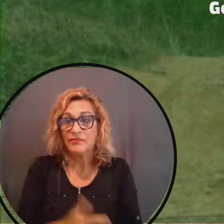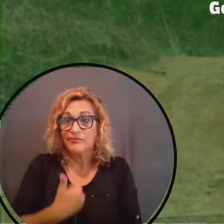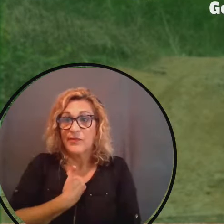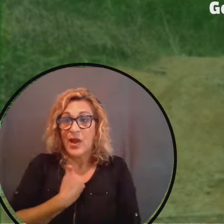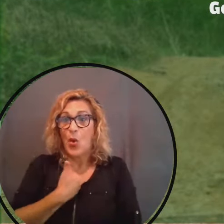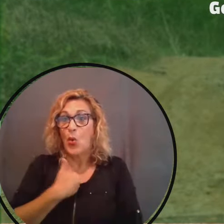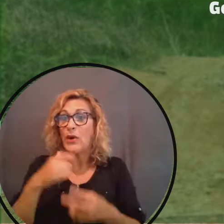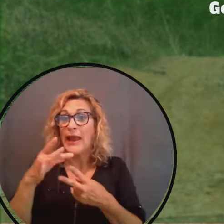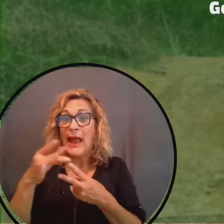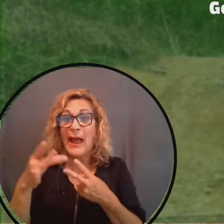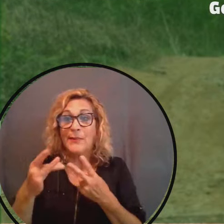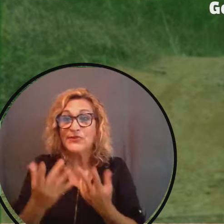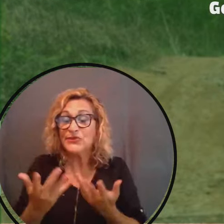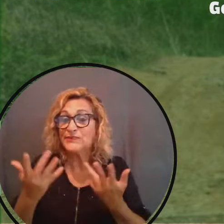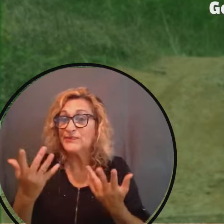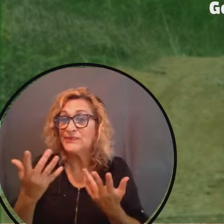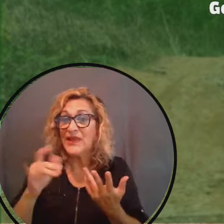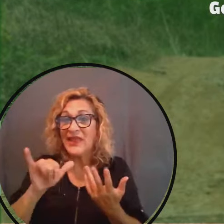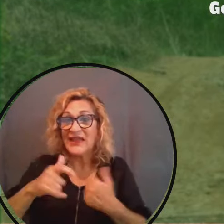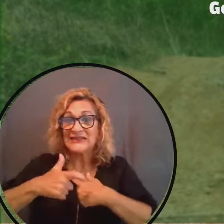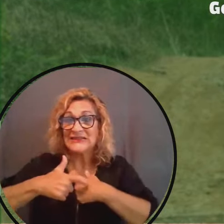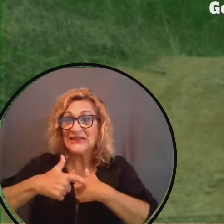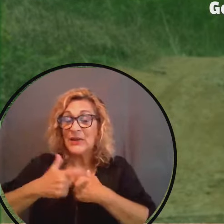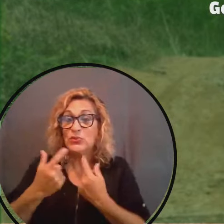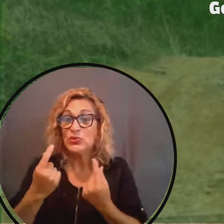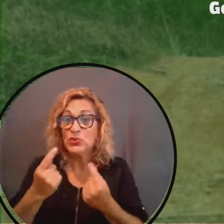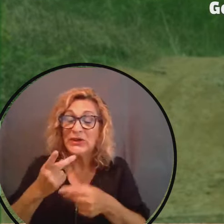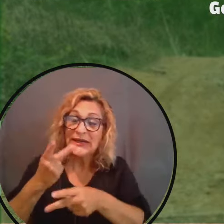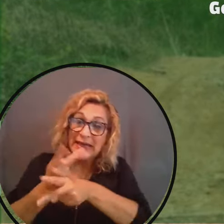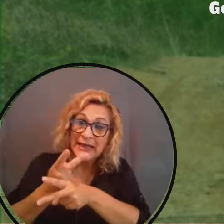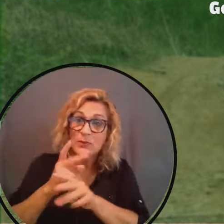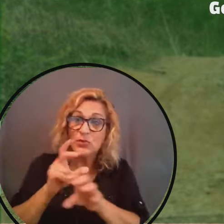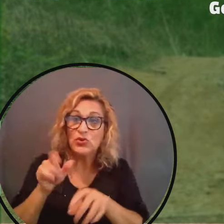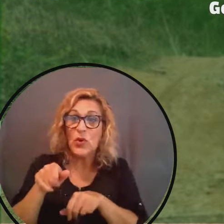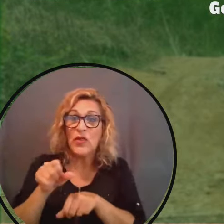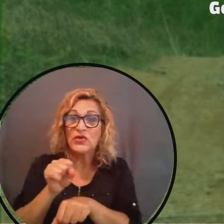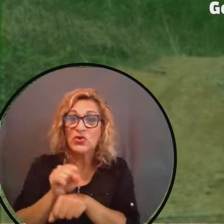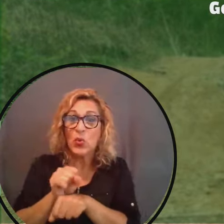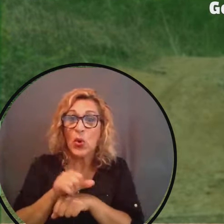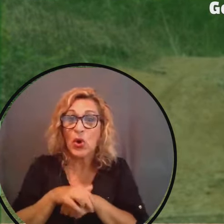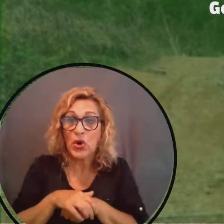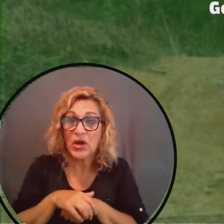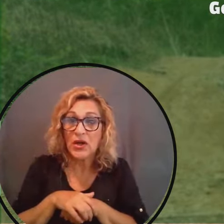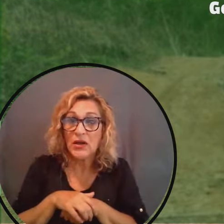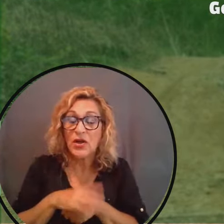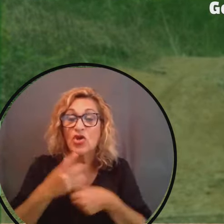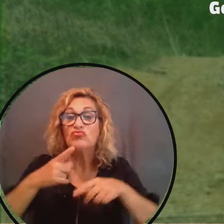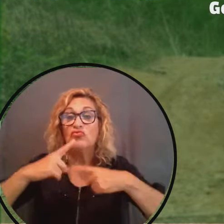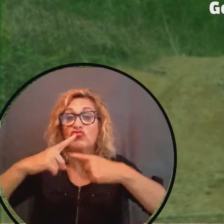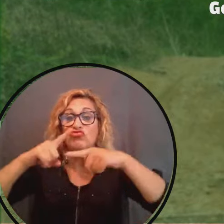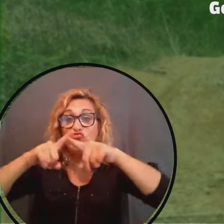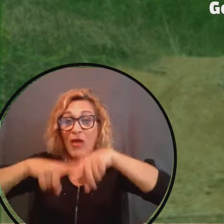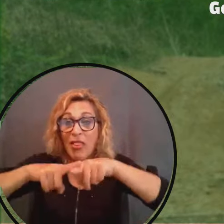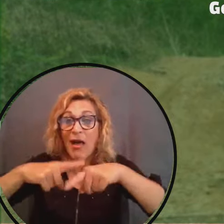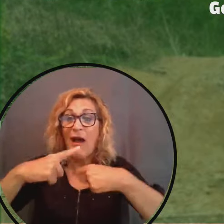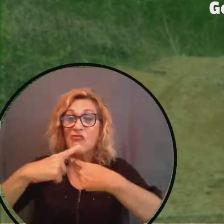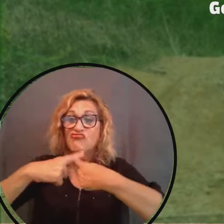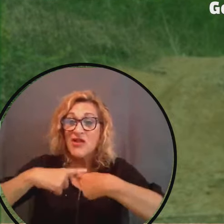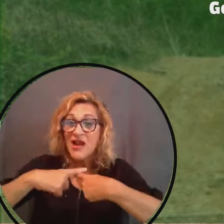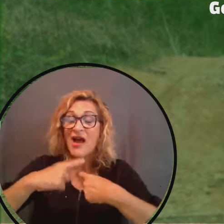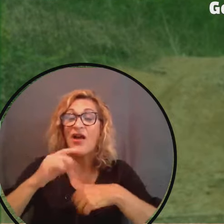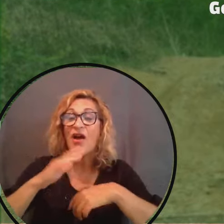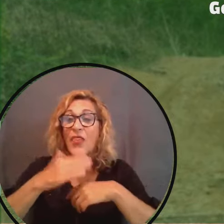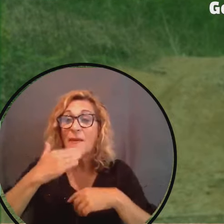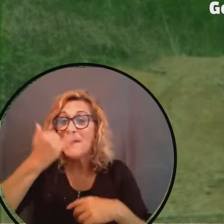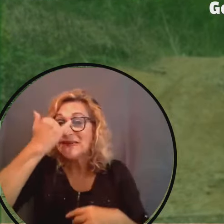option in this time is to keep doing this work and to rely on each other for the best ideas about